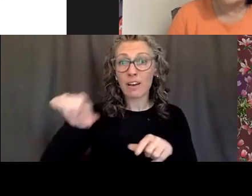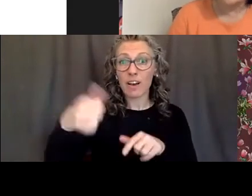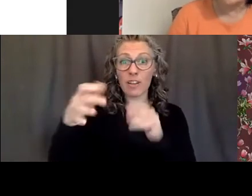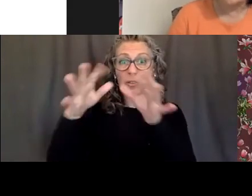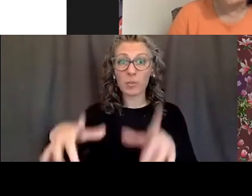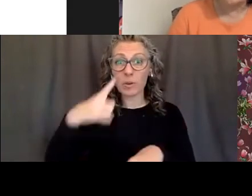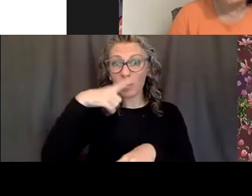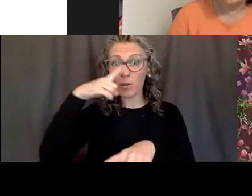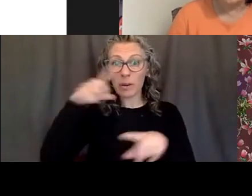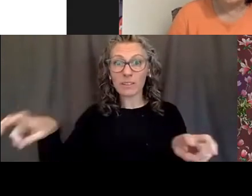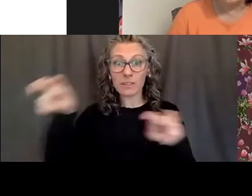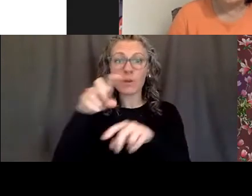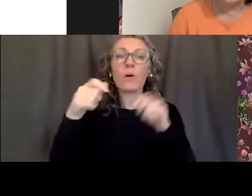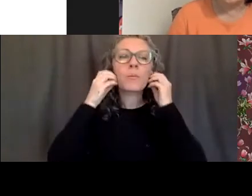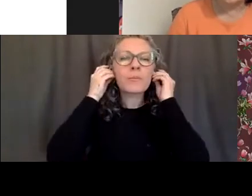losing the battle. I mean, I